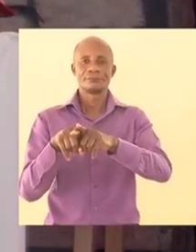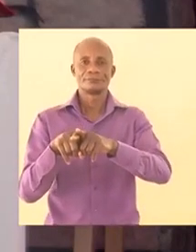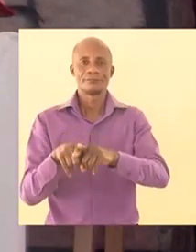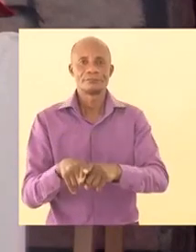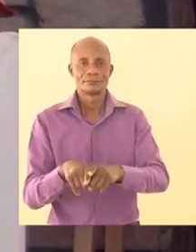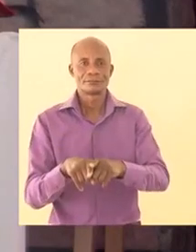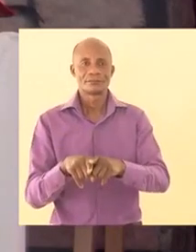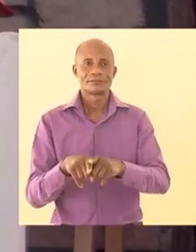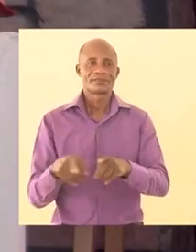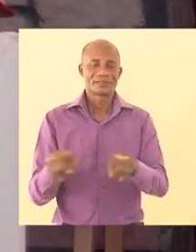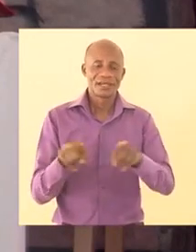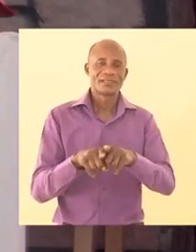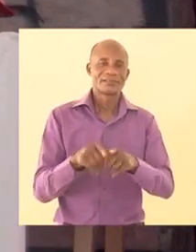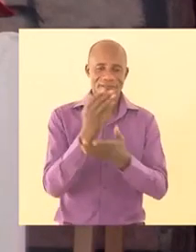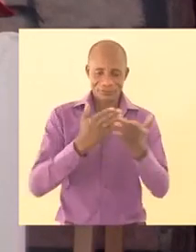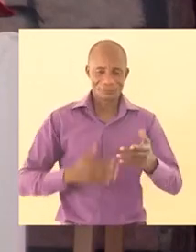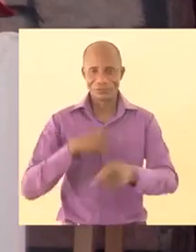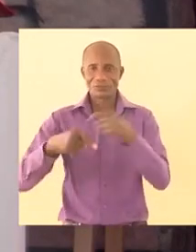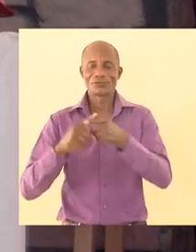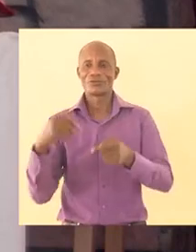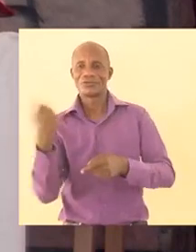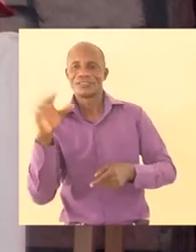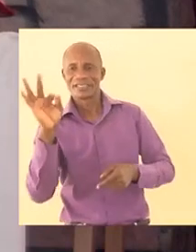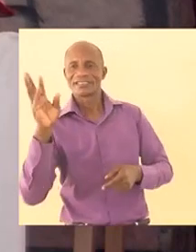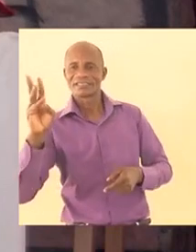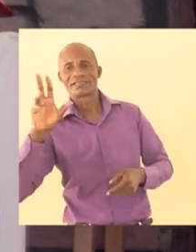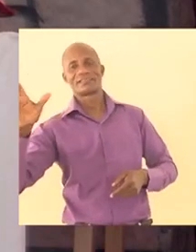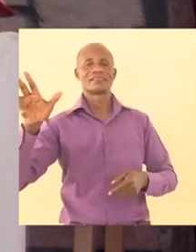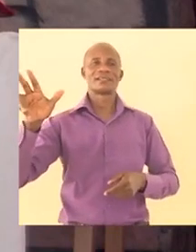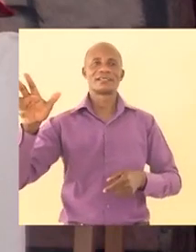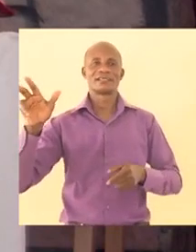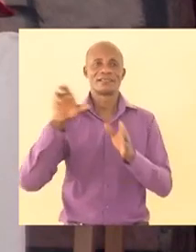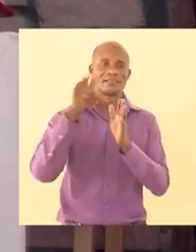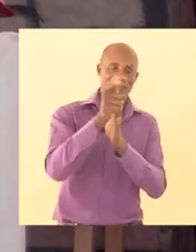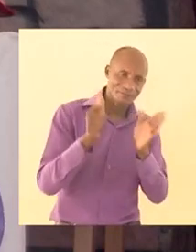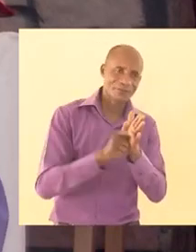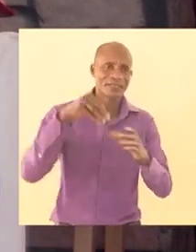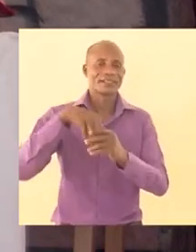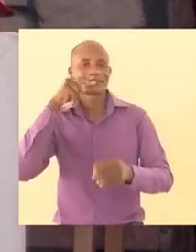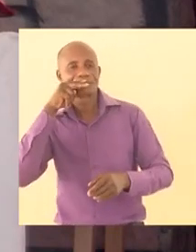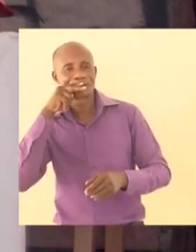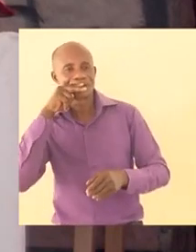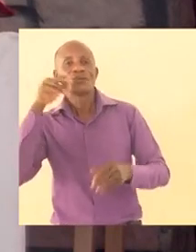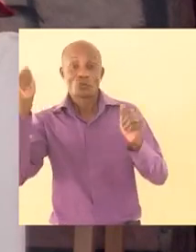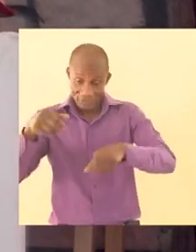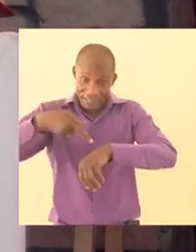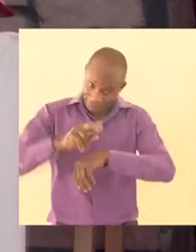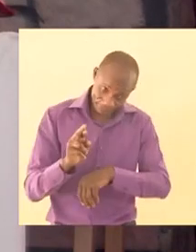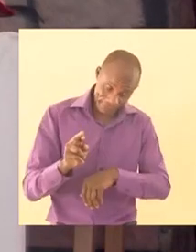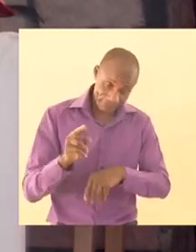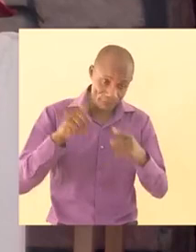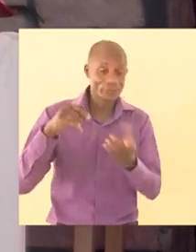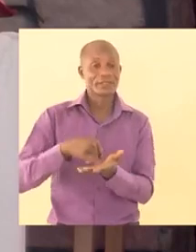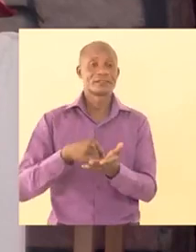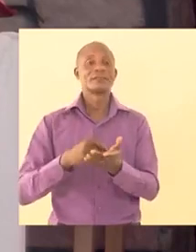Like somebody going to the 1963 Constitution, lawyer, and be quoting 1963 Constitution in court. You can refer to 1963